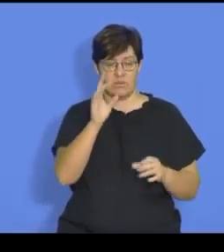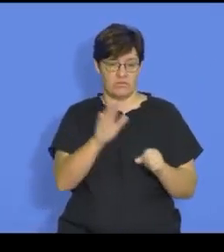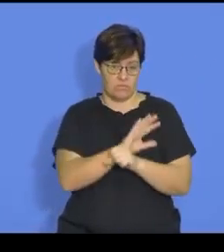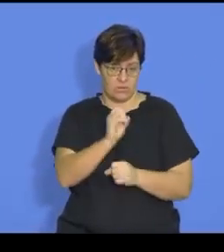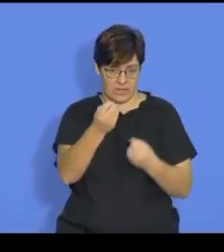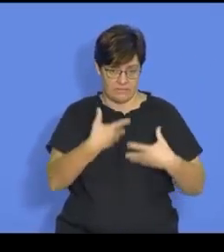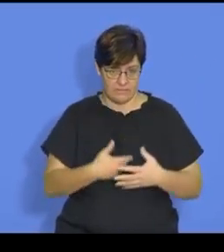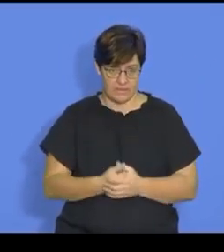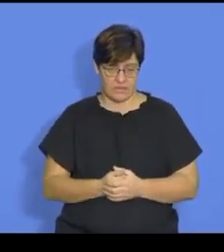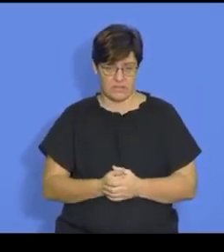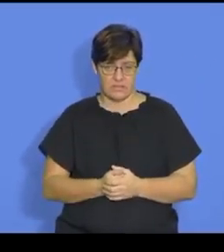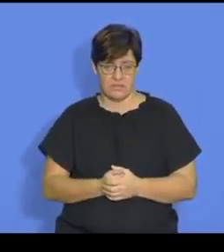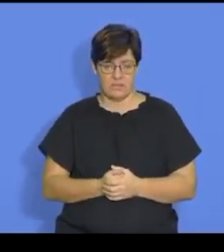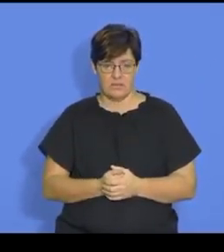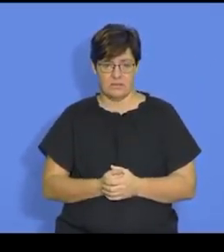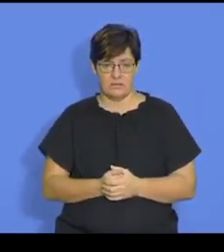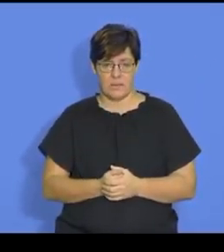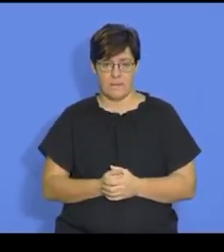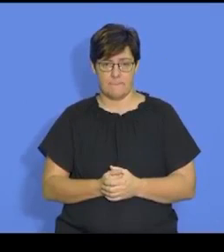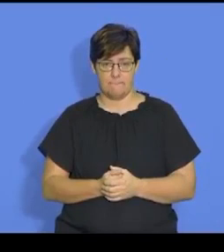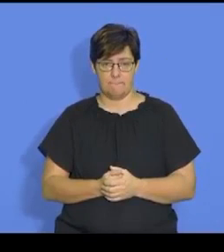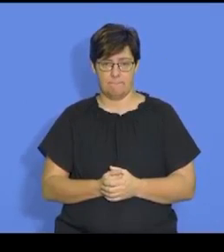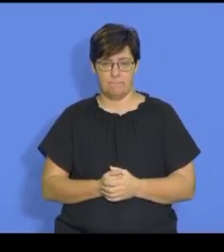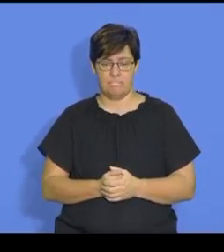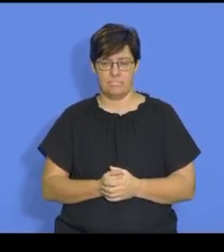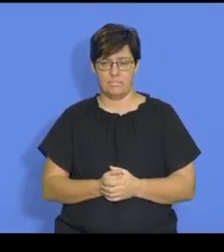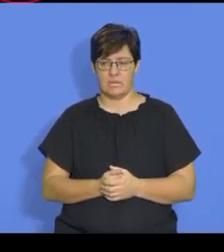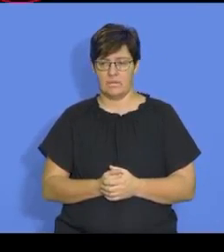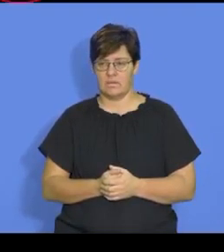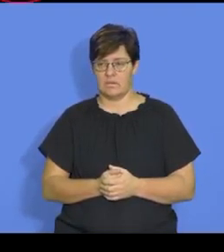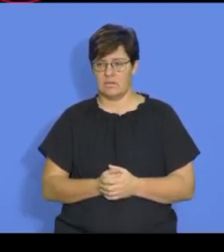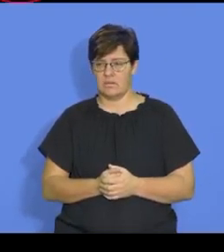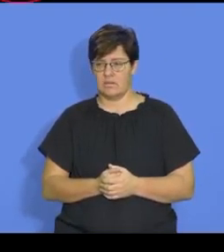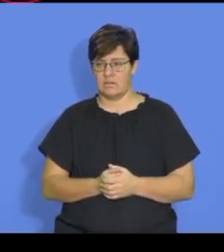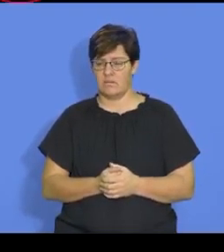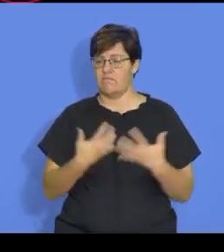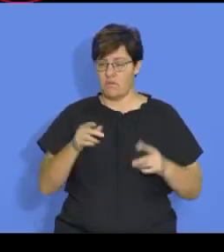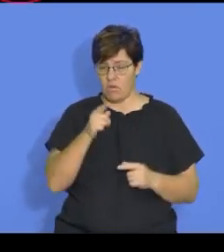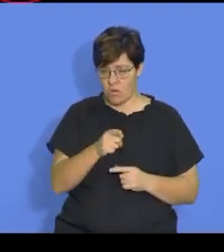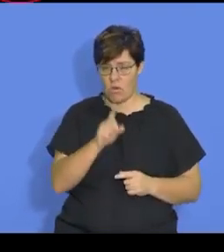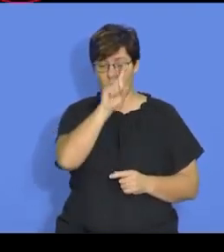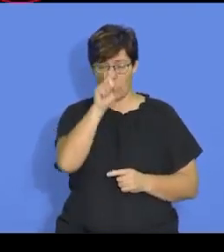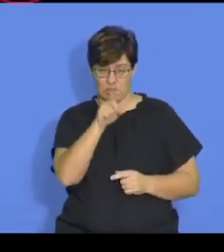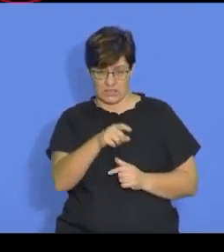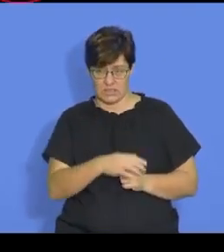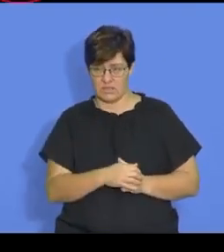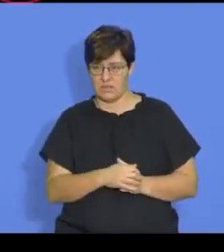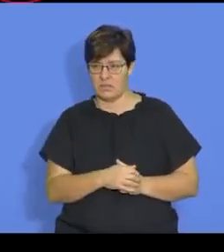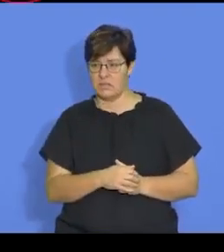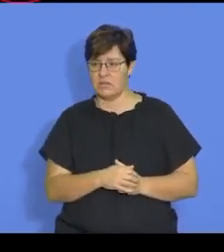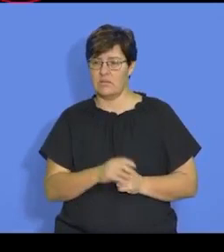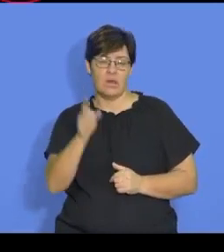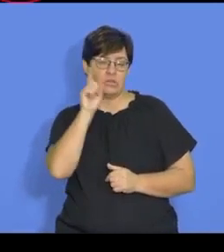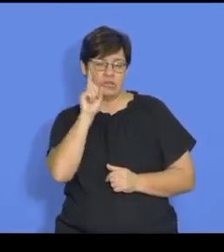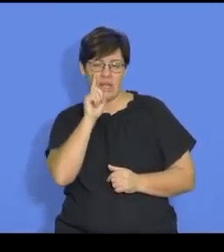the information given. Okay. Right, so I think that should be it in terms of the